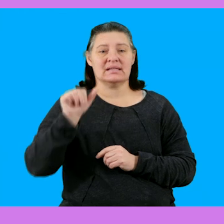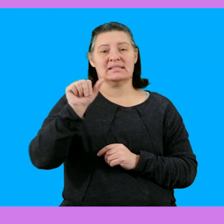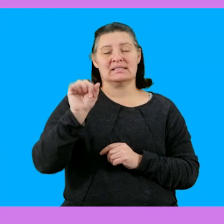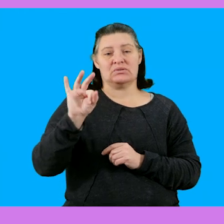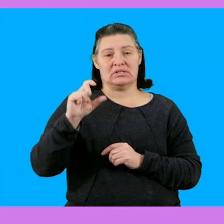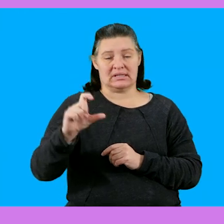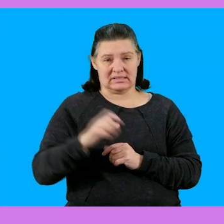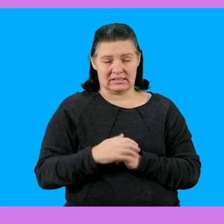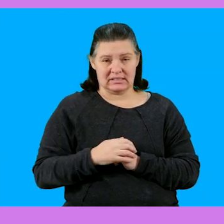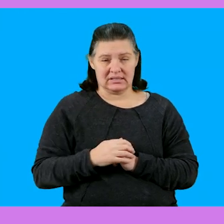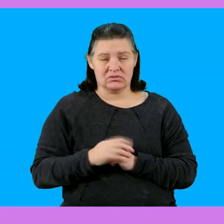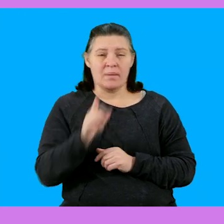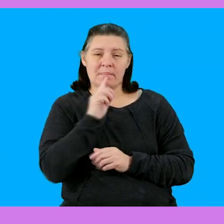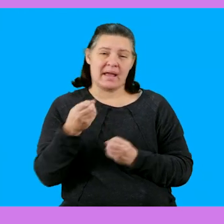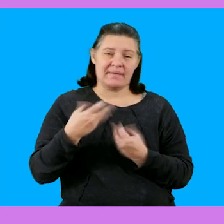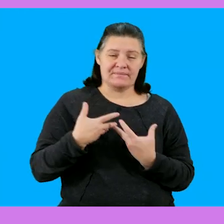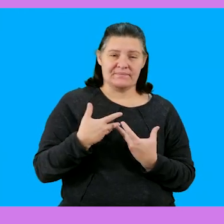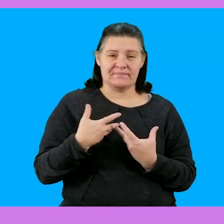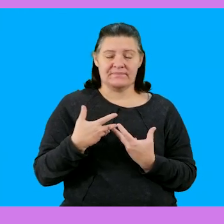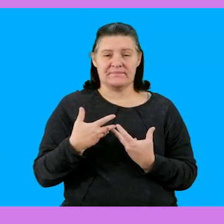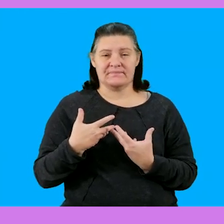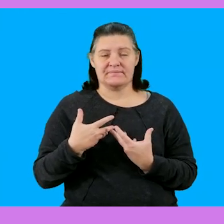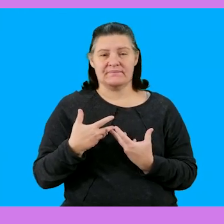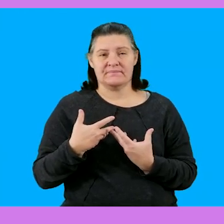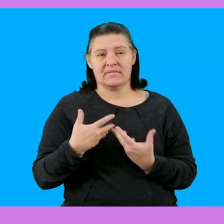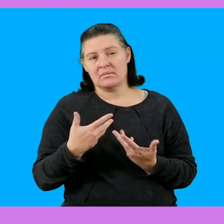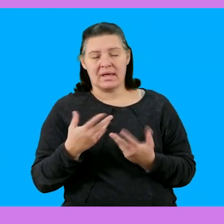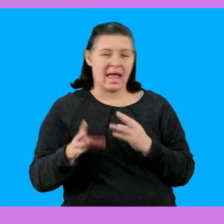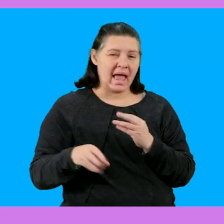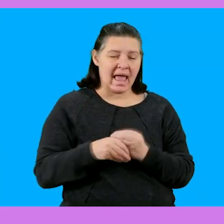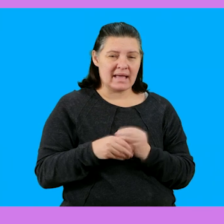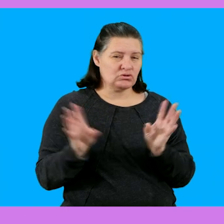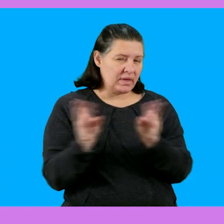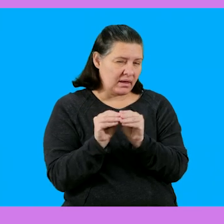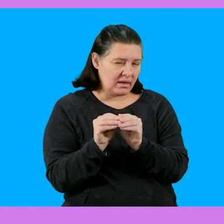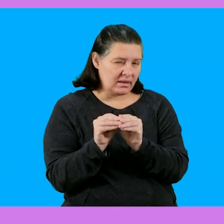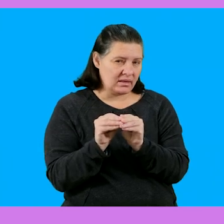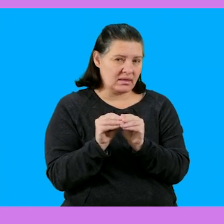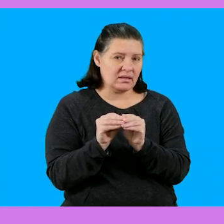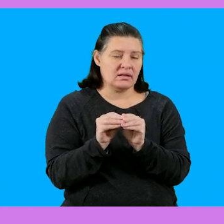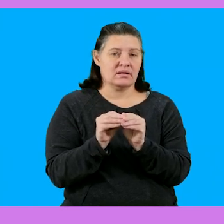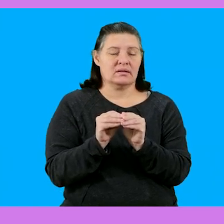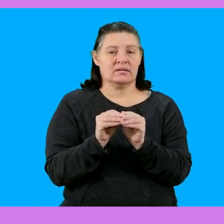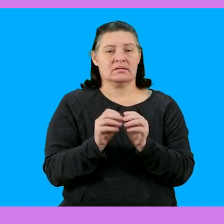and 63 cents. So that will give me, let me add the two amounts together.